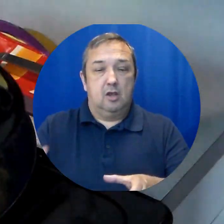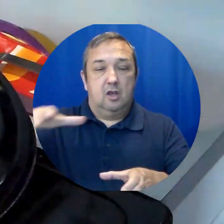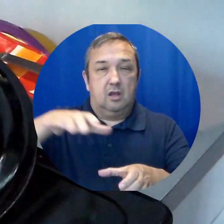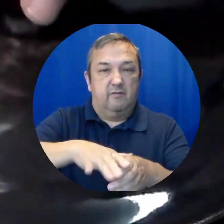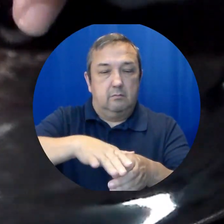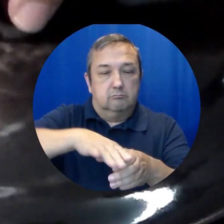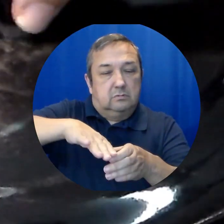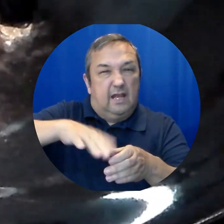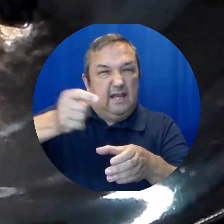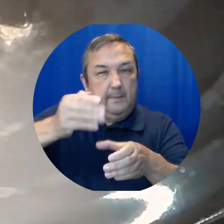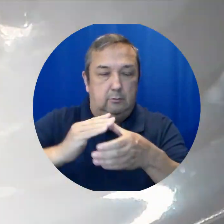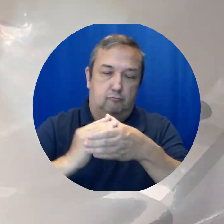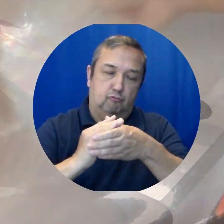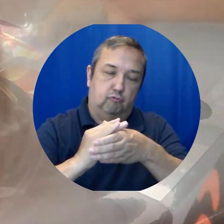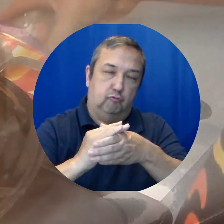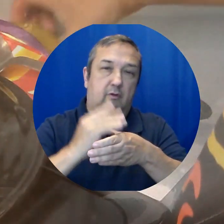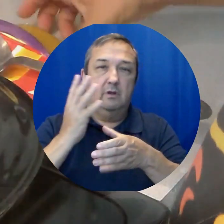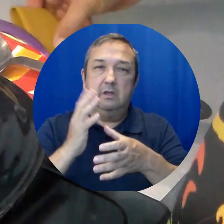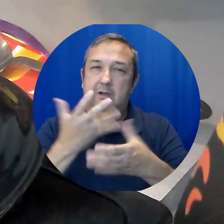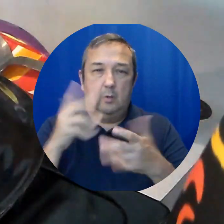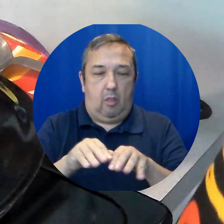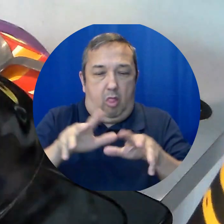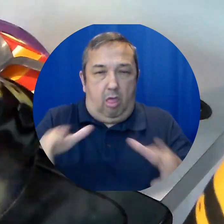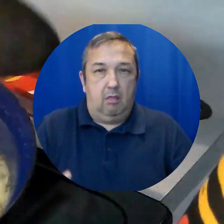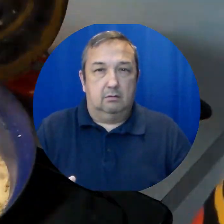At this point, cover it up, but leave the lid cracked a little bit to prevent it